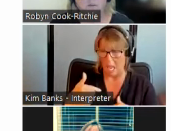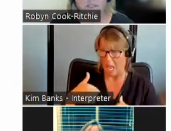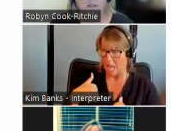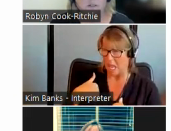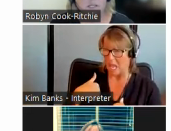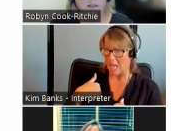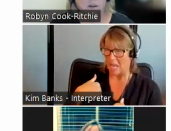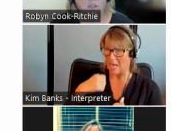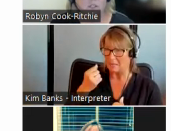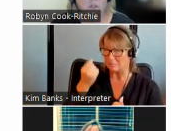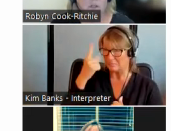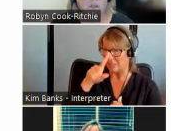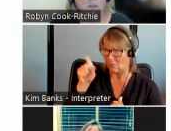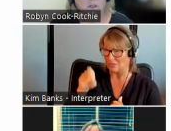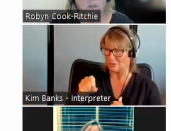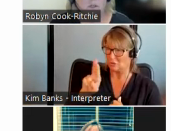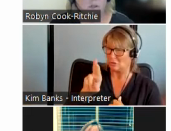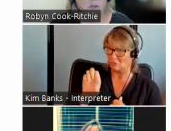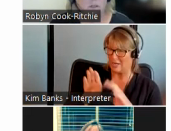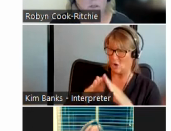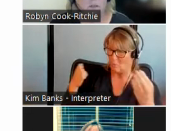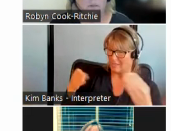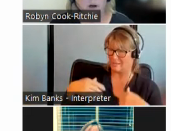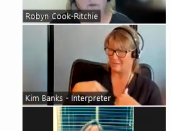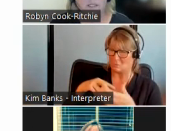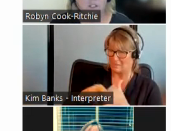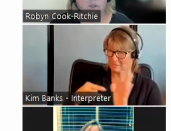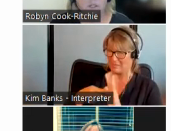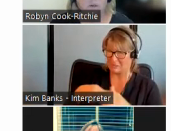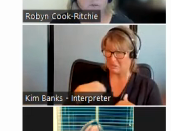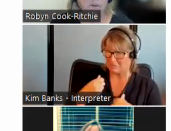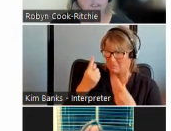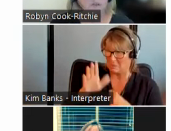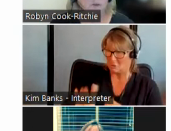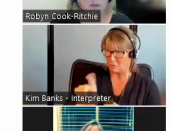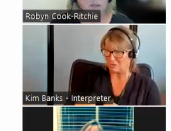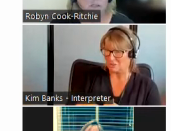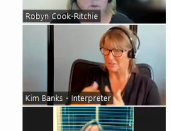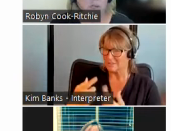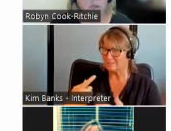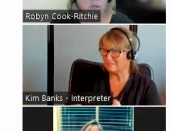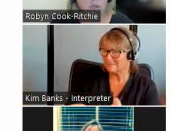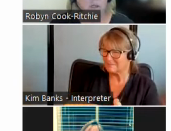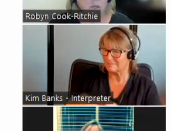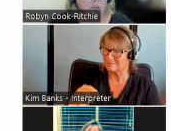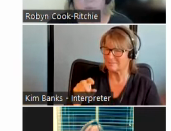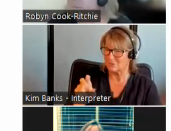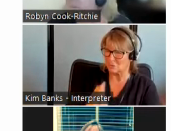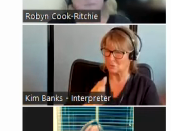I don't really understand that question. Nor do I. I'm not really sure what you're referring to, Karina. Sorry.